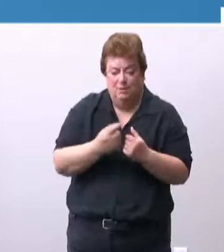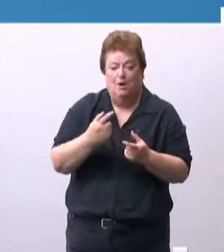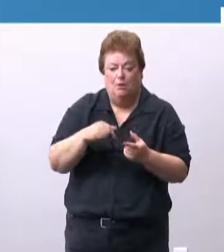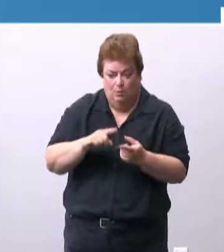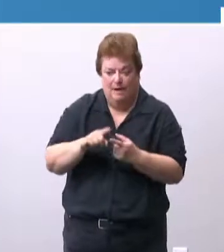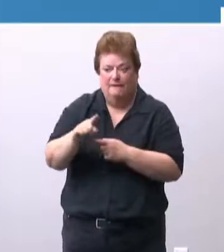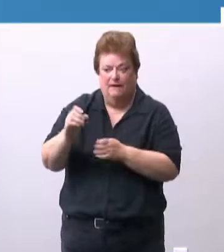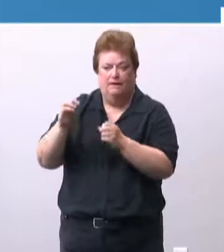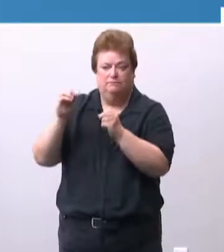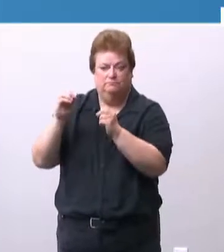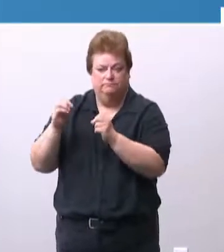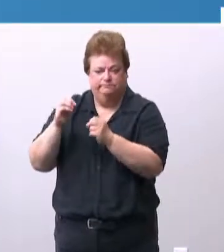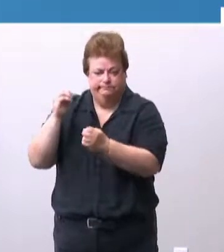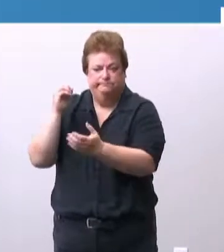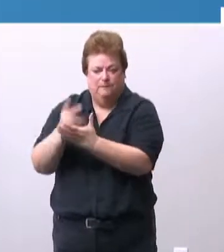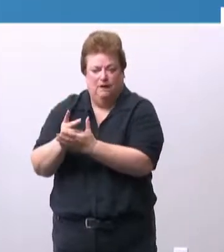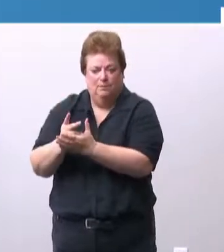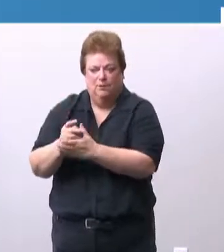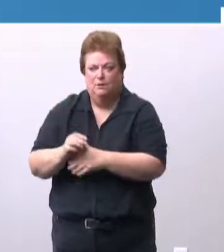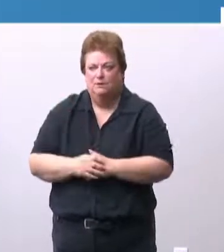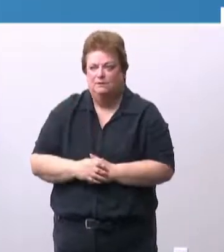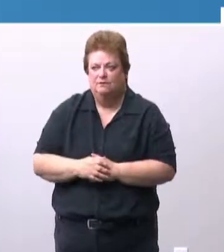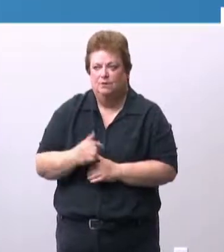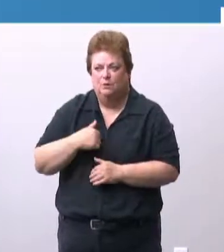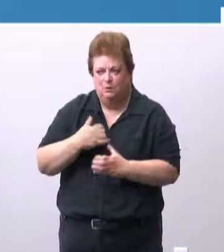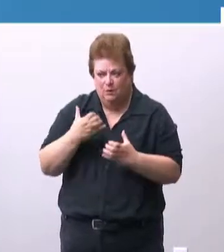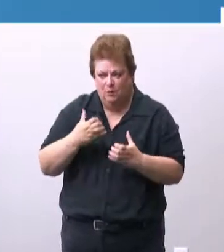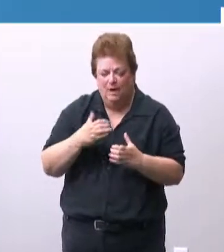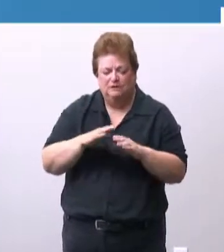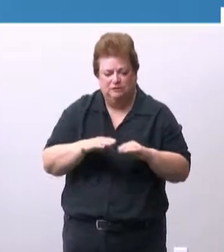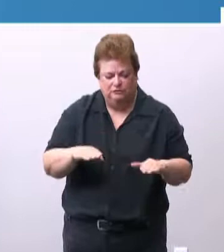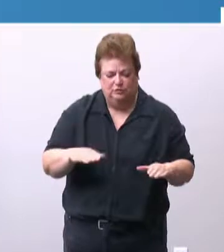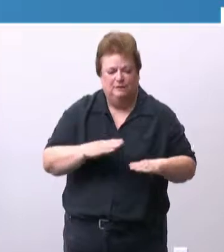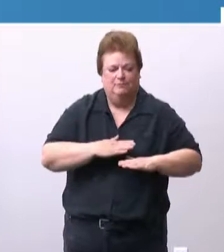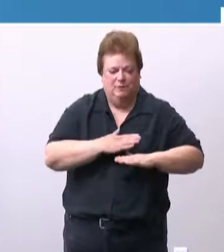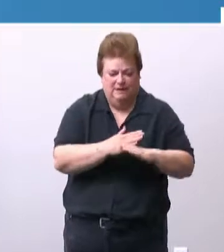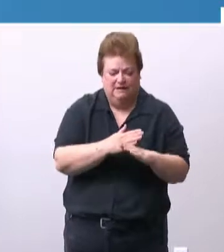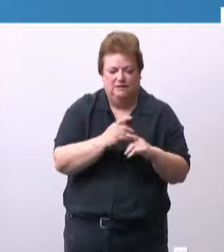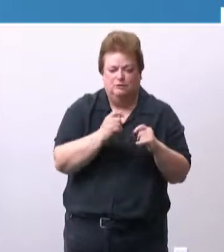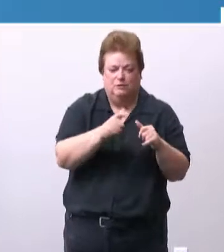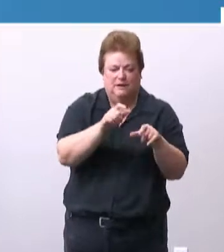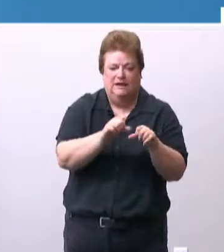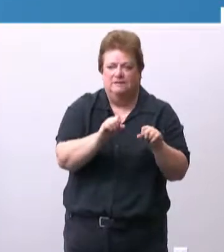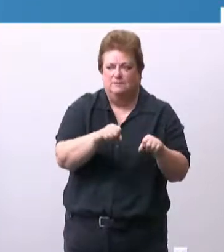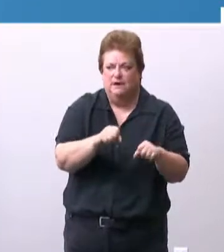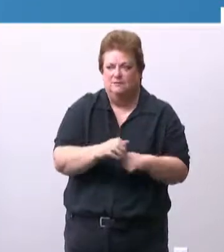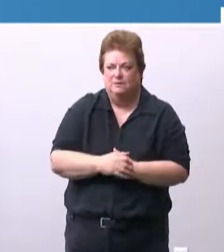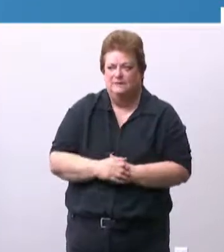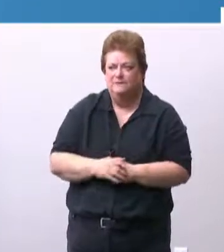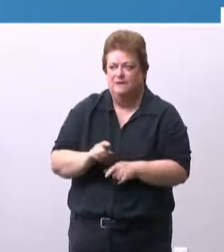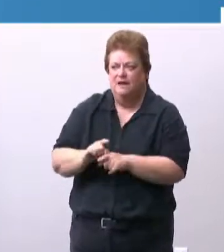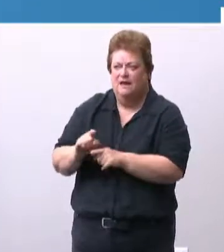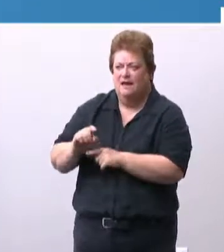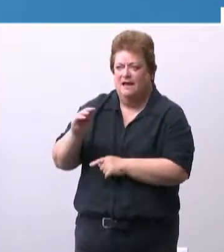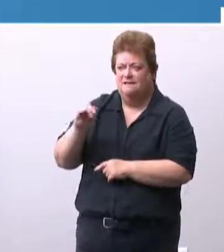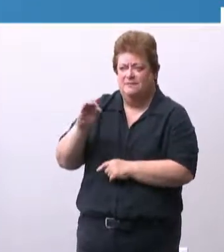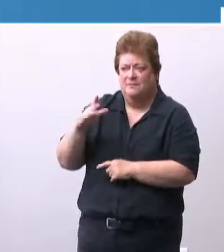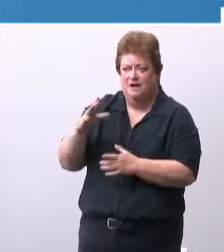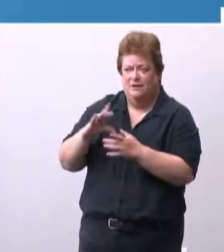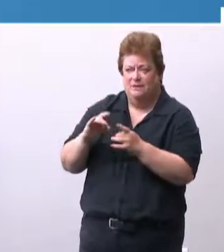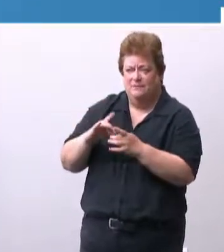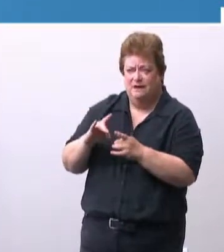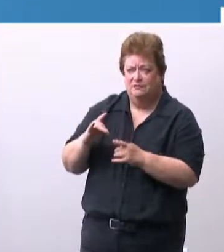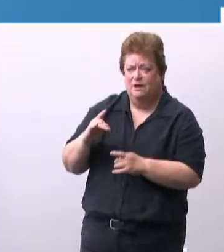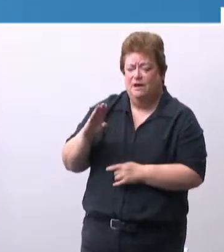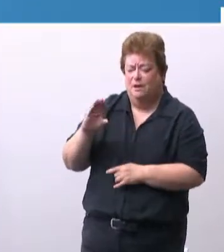available. Our goal is to get these children protected as quickly as possible. As the mayor mentioned, booster doses were